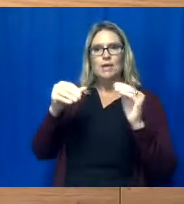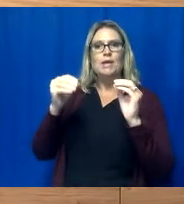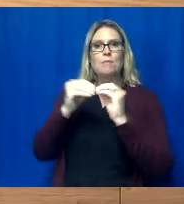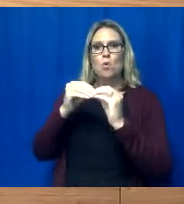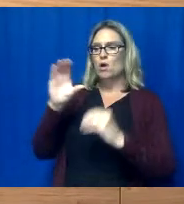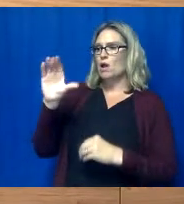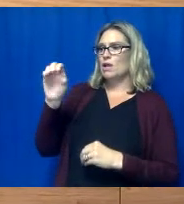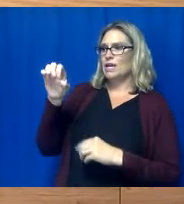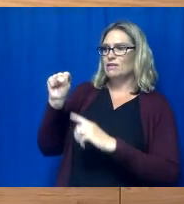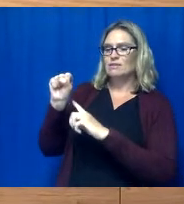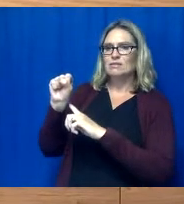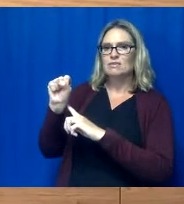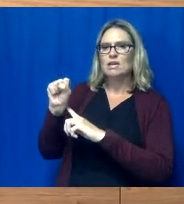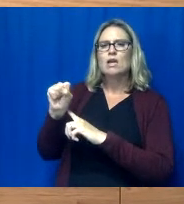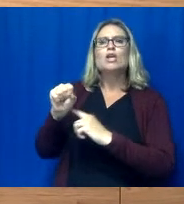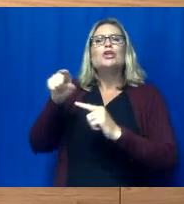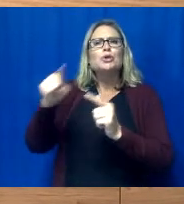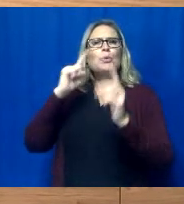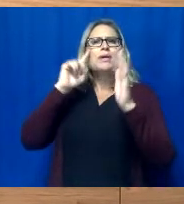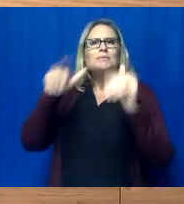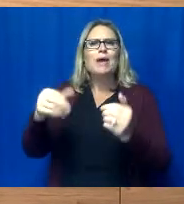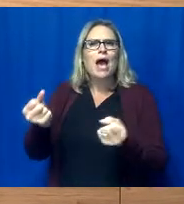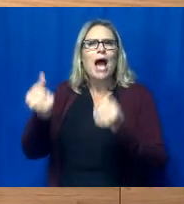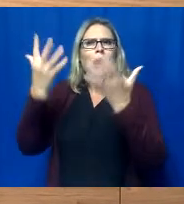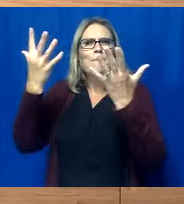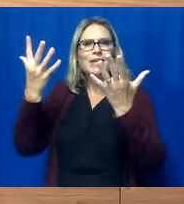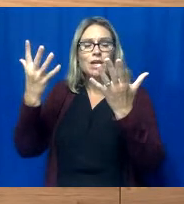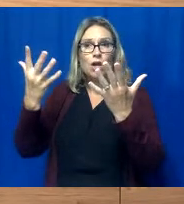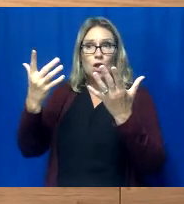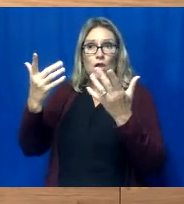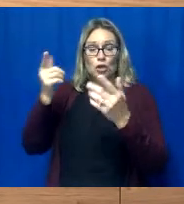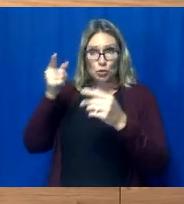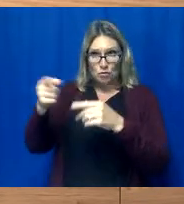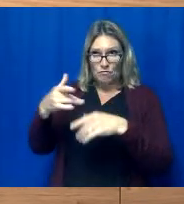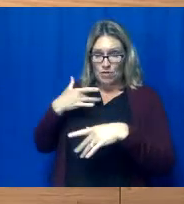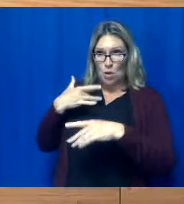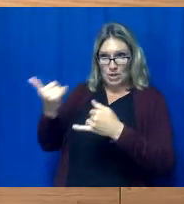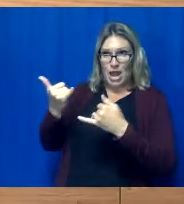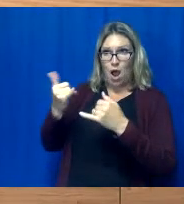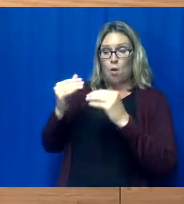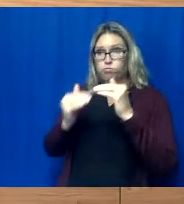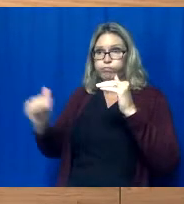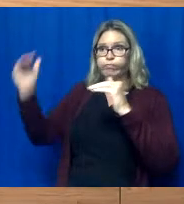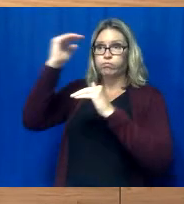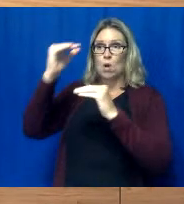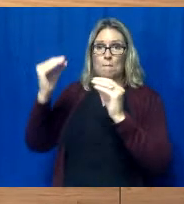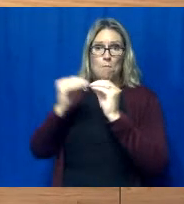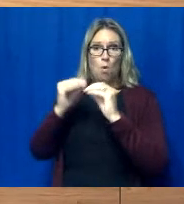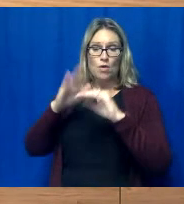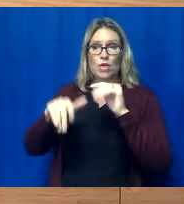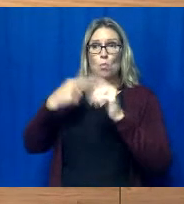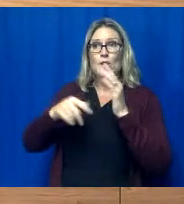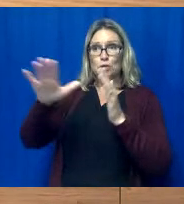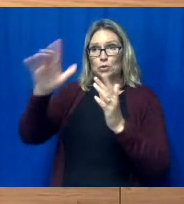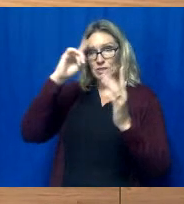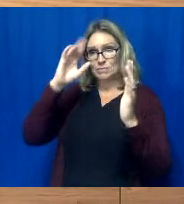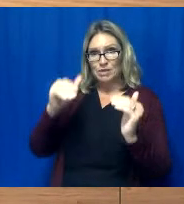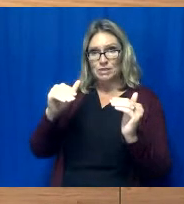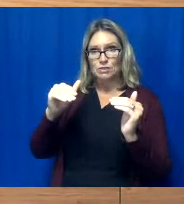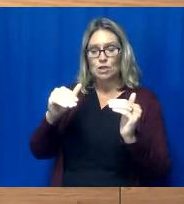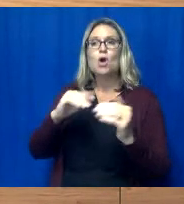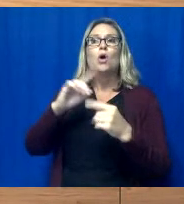How many did we expect? Have we surpassed what we expected? And if we have surpassed what we expected, when did we surpass